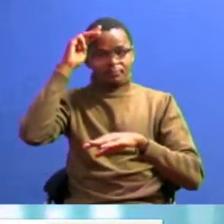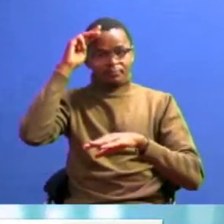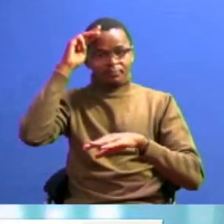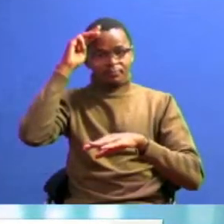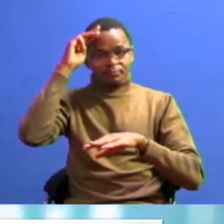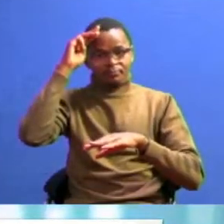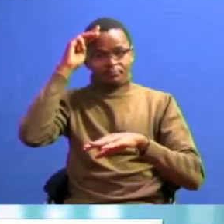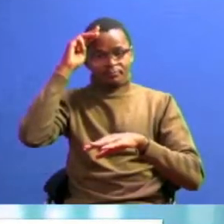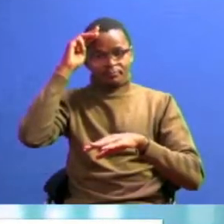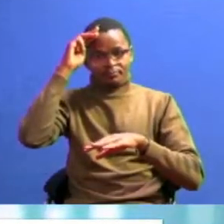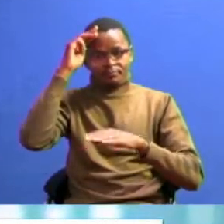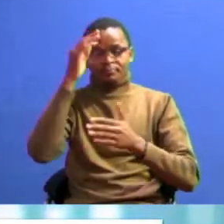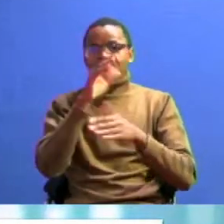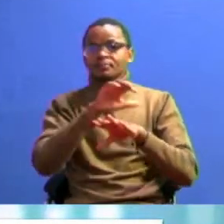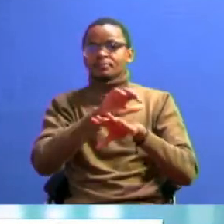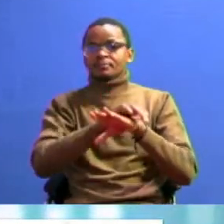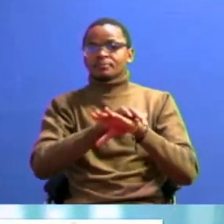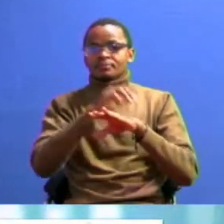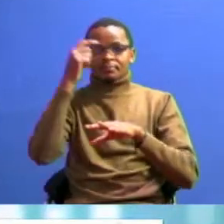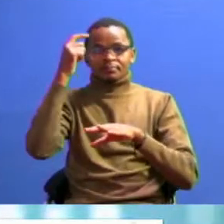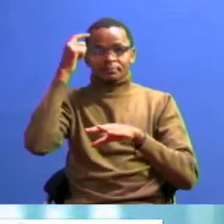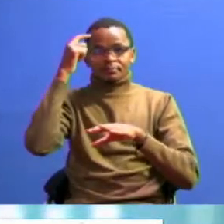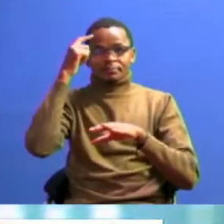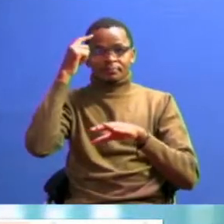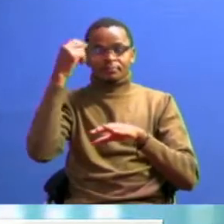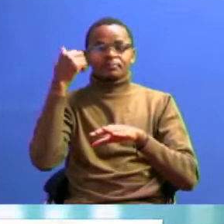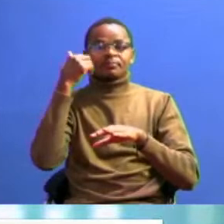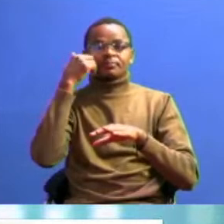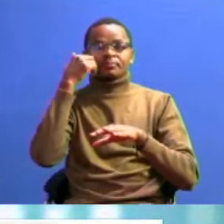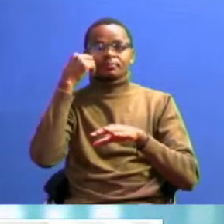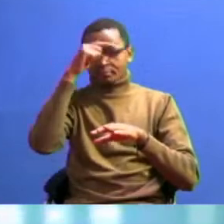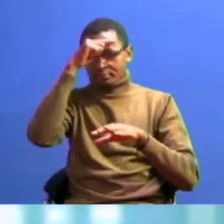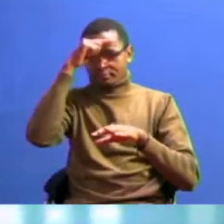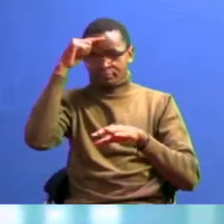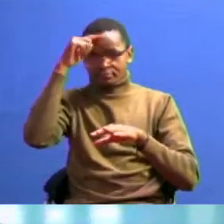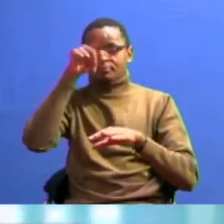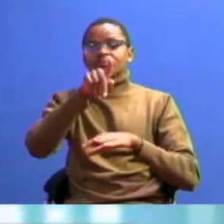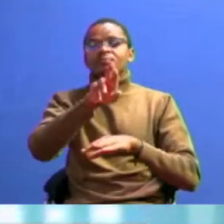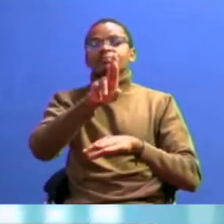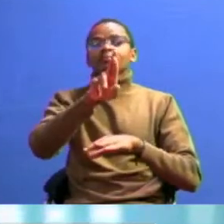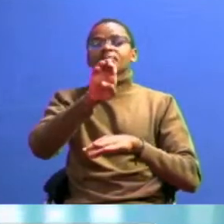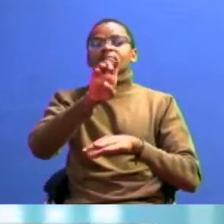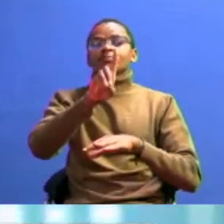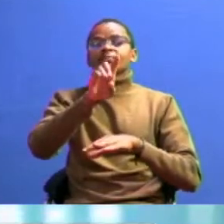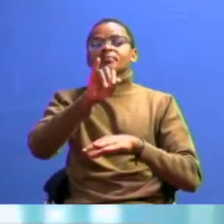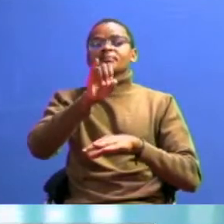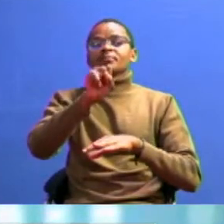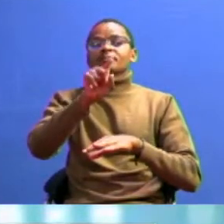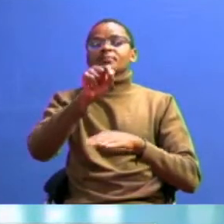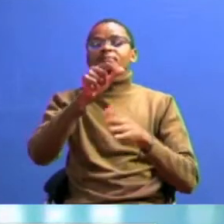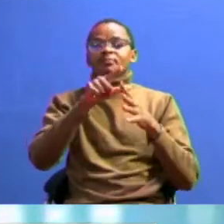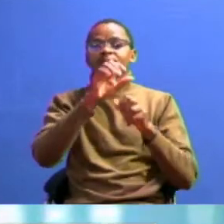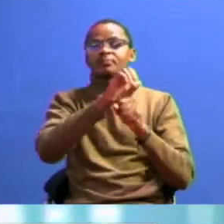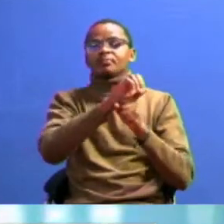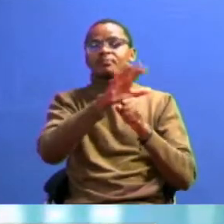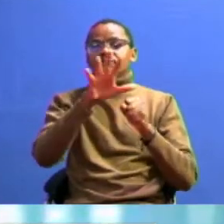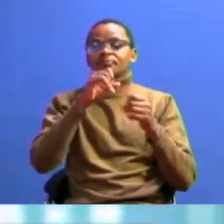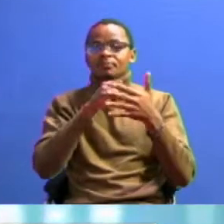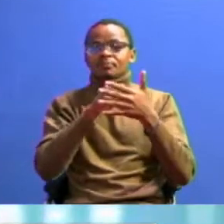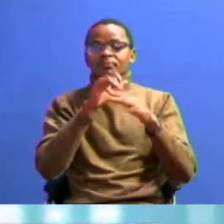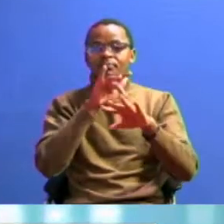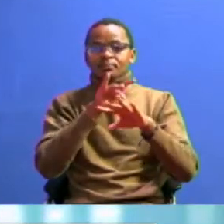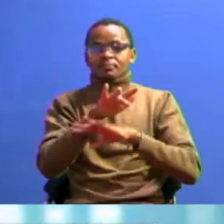illness, actually get mentally sick because of the precipitator. The precipitator here was the COVID-19 and its